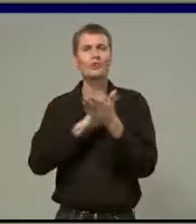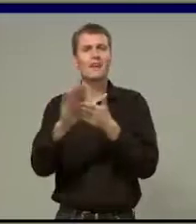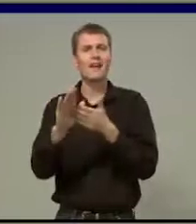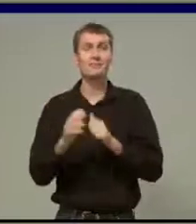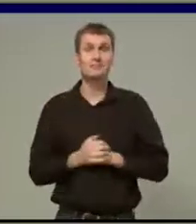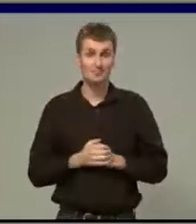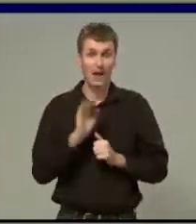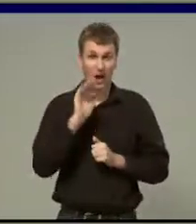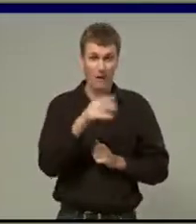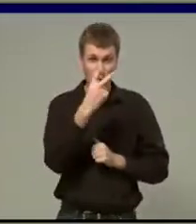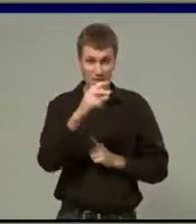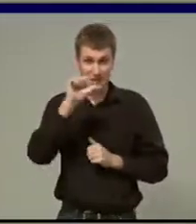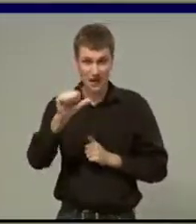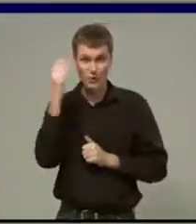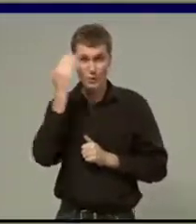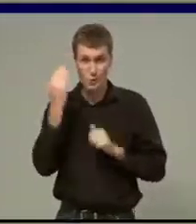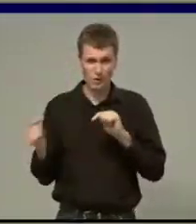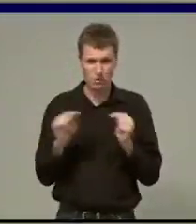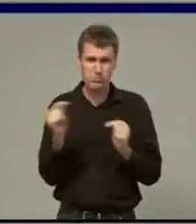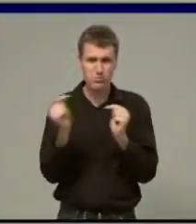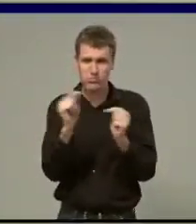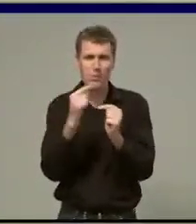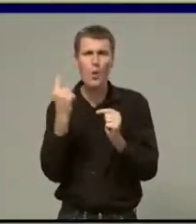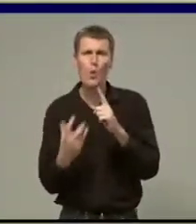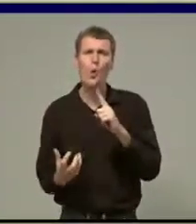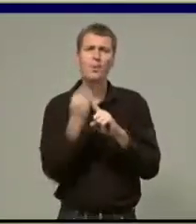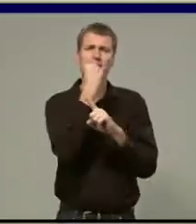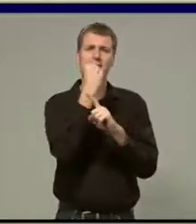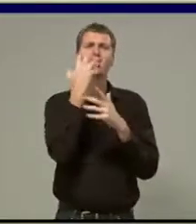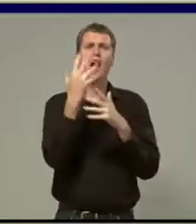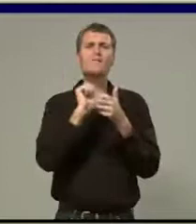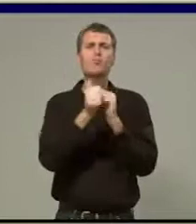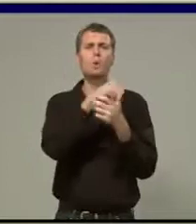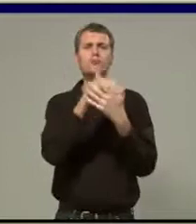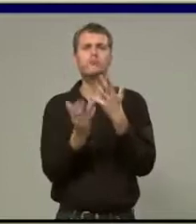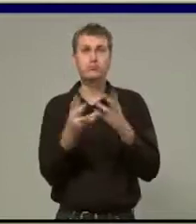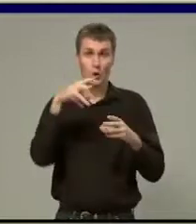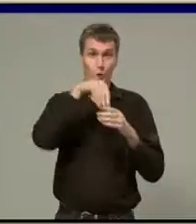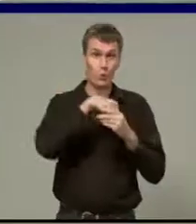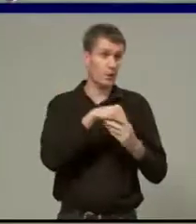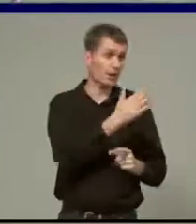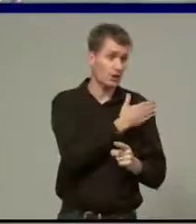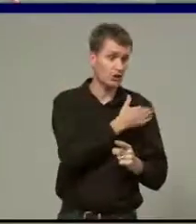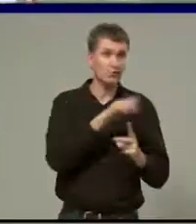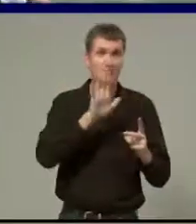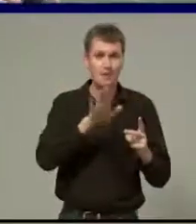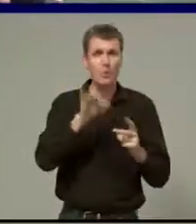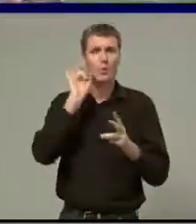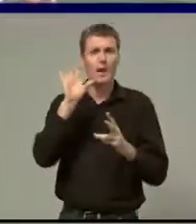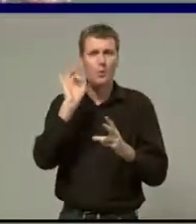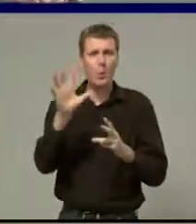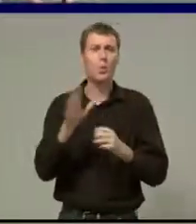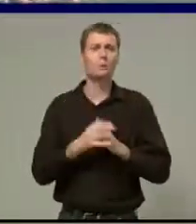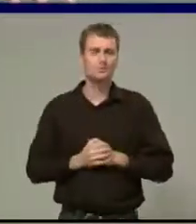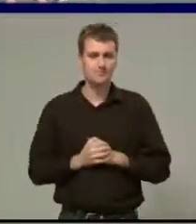than 29 schools are going head-to-head to come out victors in 5 sports, including touch, basketball and netball.